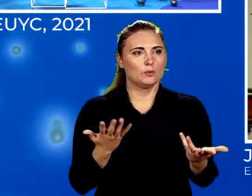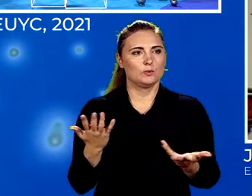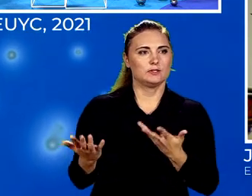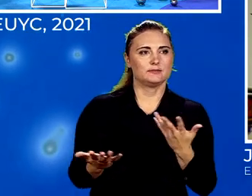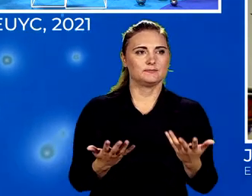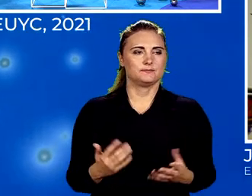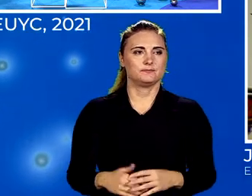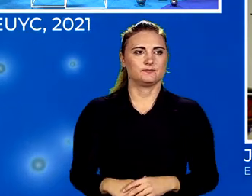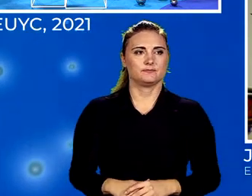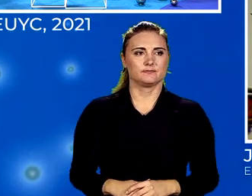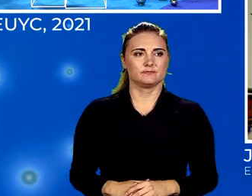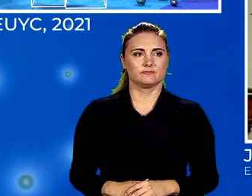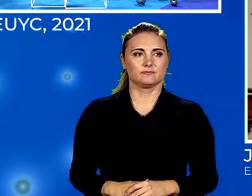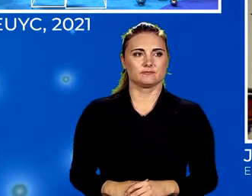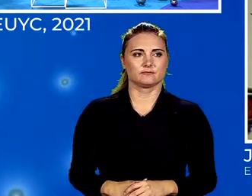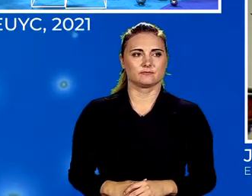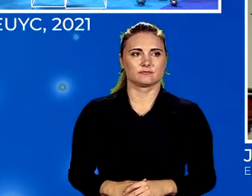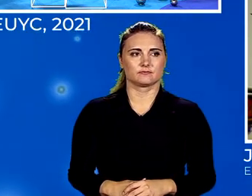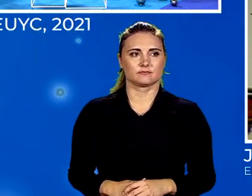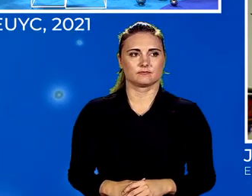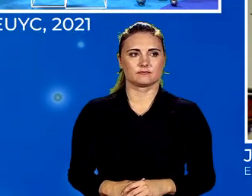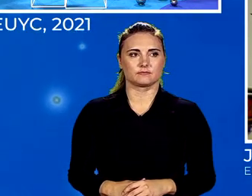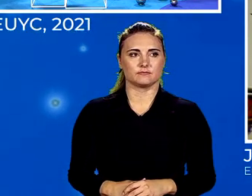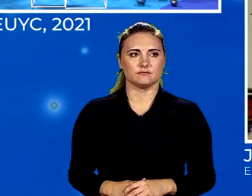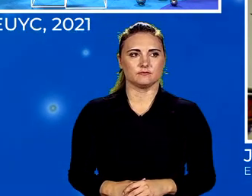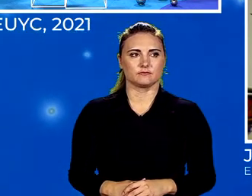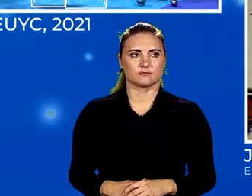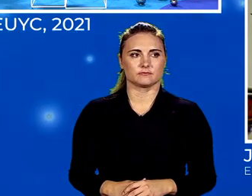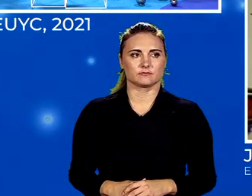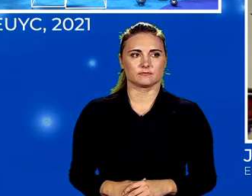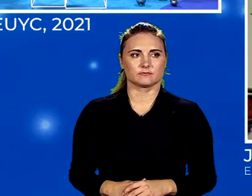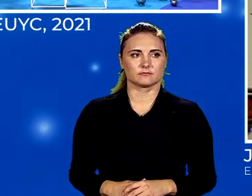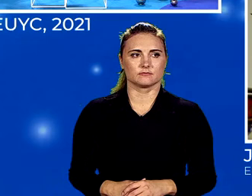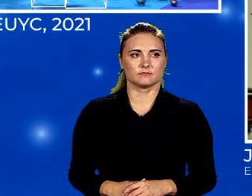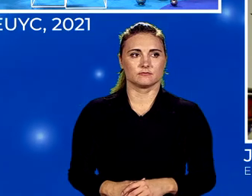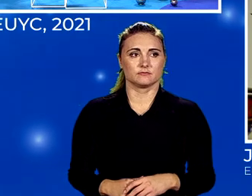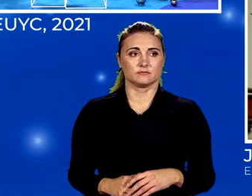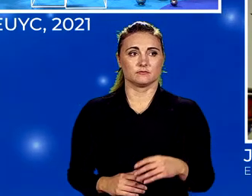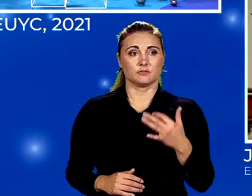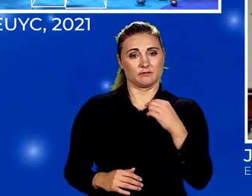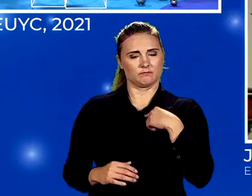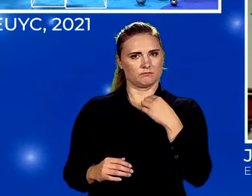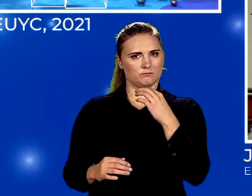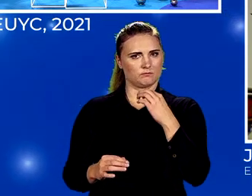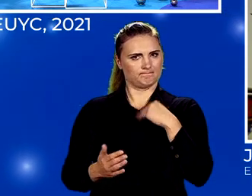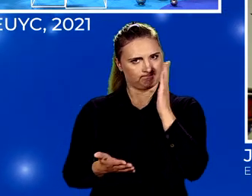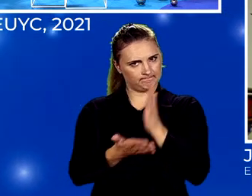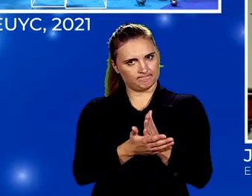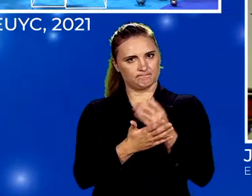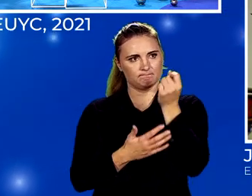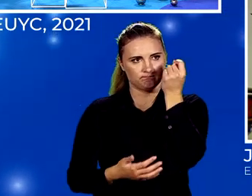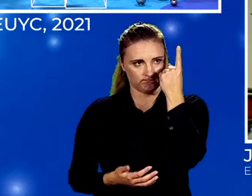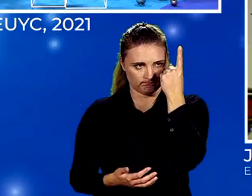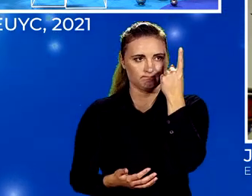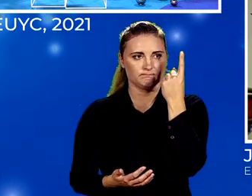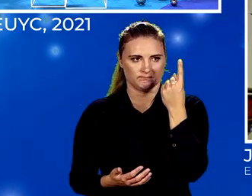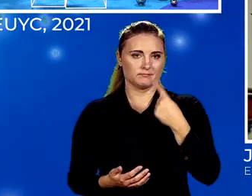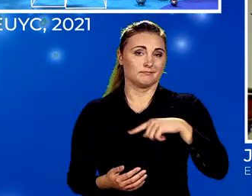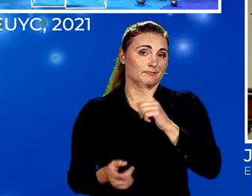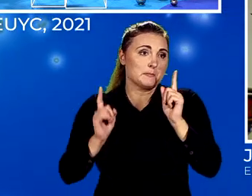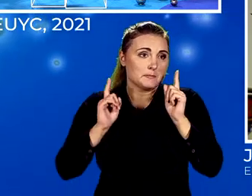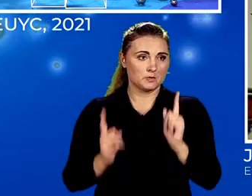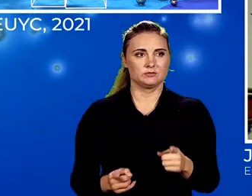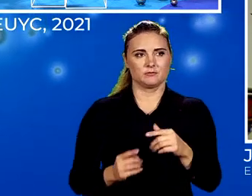since we are talking about the youth dialogue process, to my understanding, is like we need to empower the national working groups. We